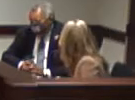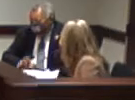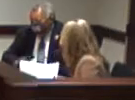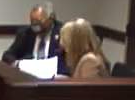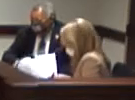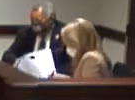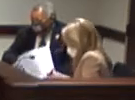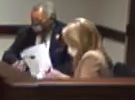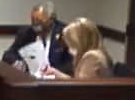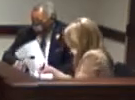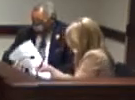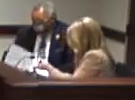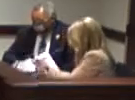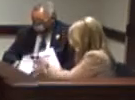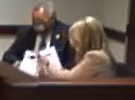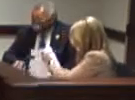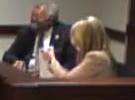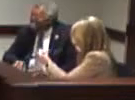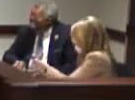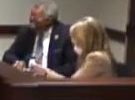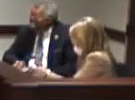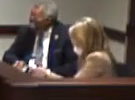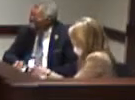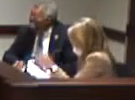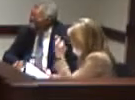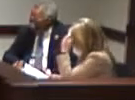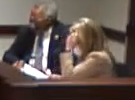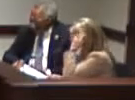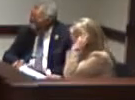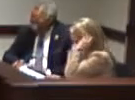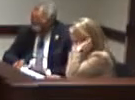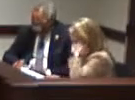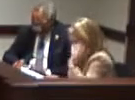Other questions or comments from commissioners?